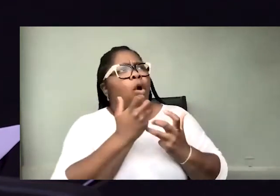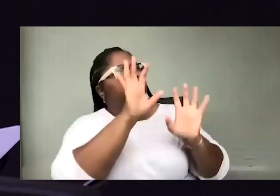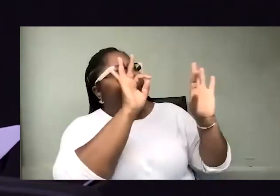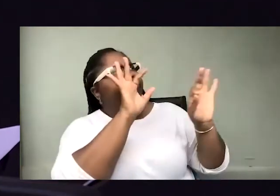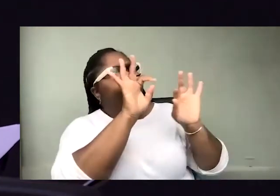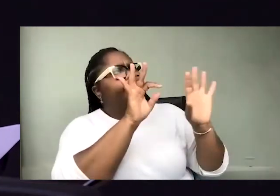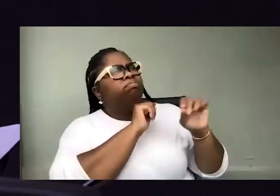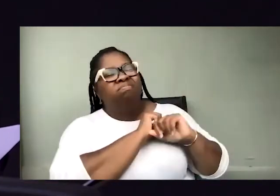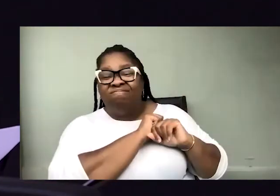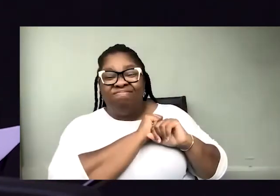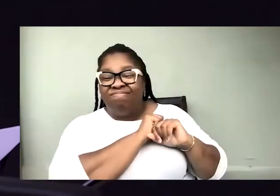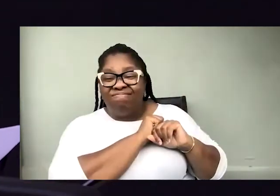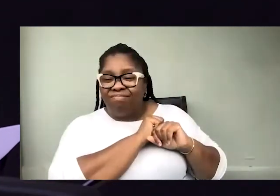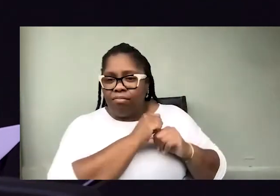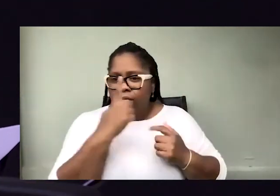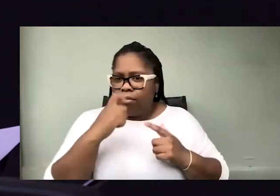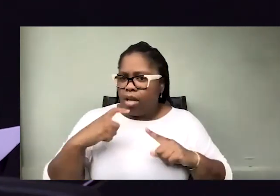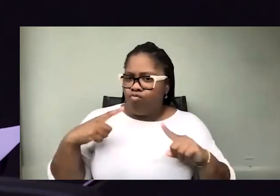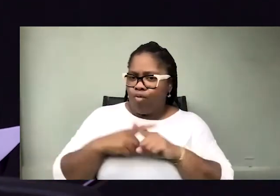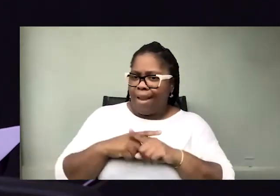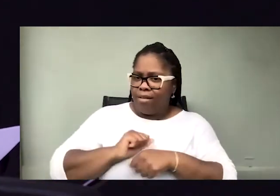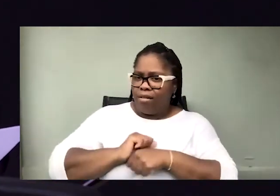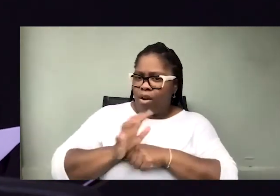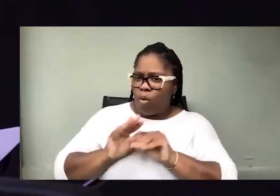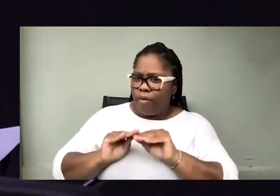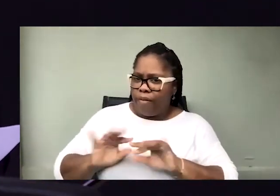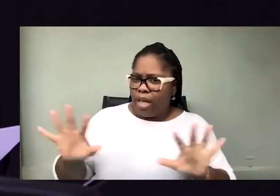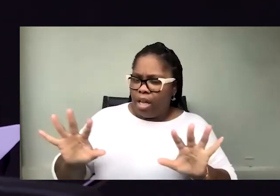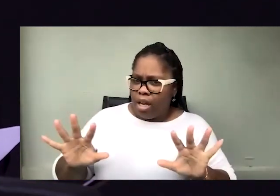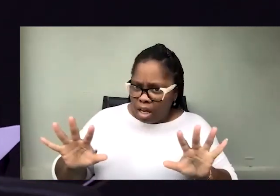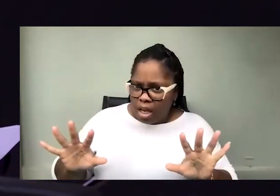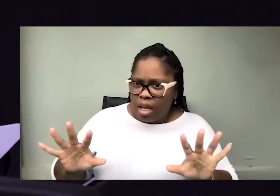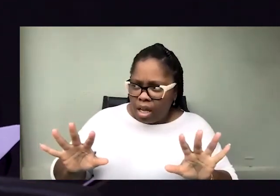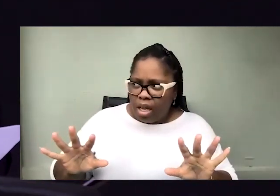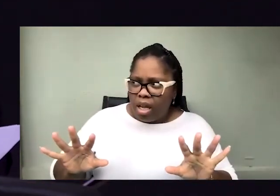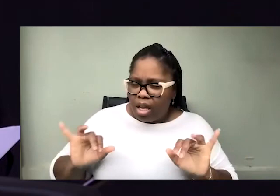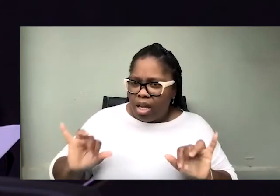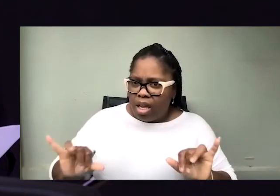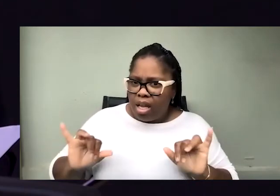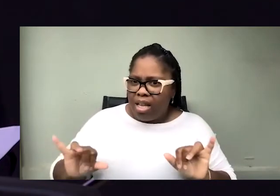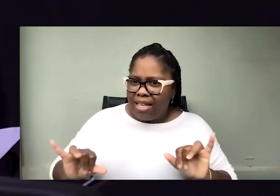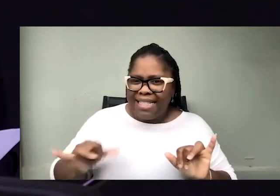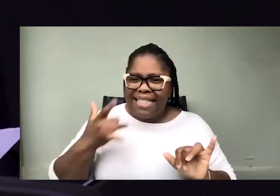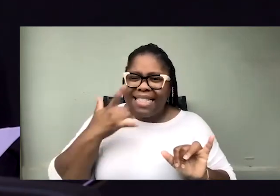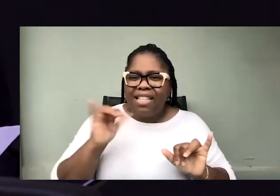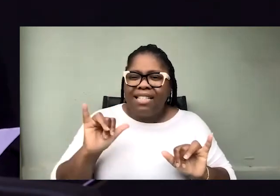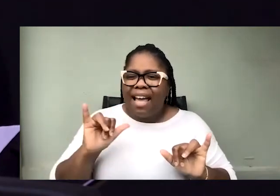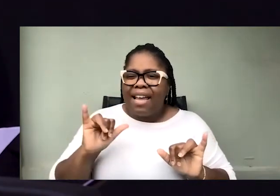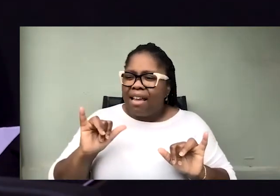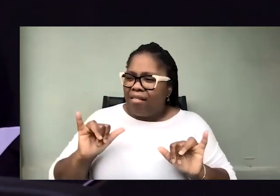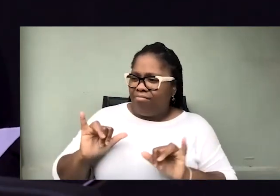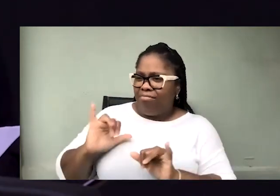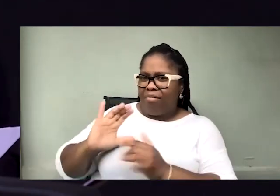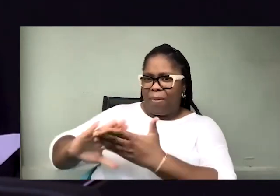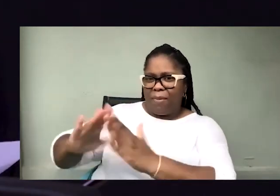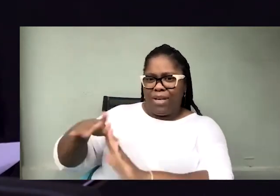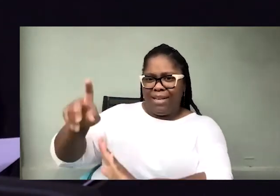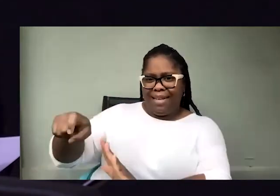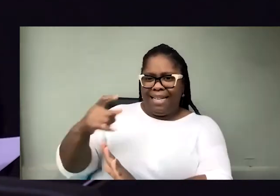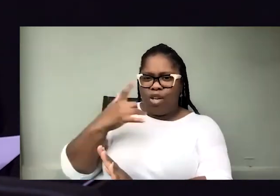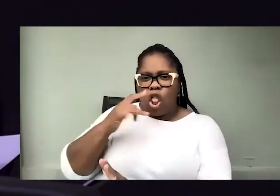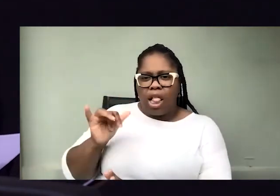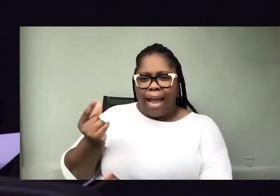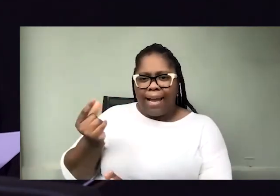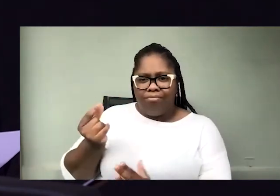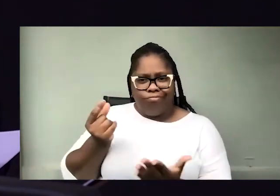the crisis has almost acted as though it's a mirror image reflecting back to us what our community needs.